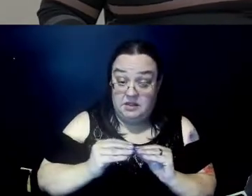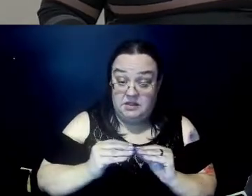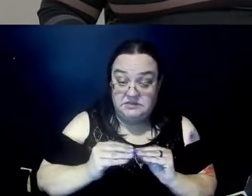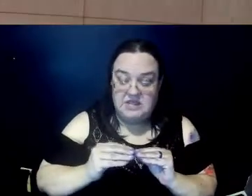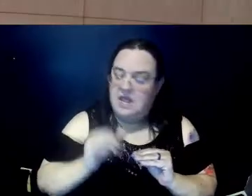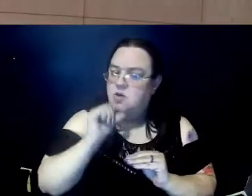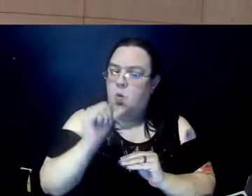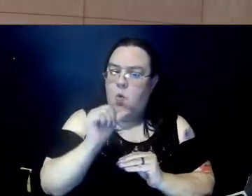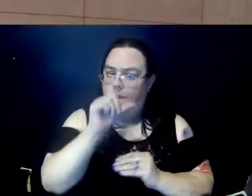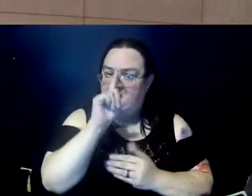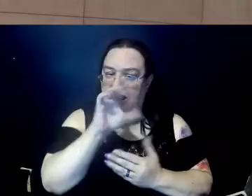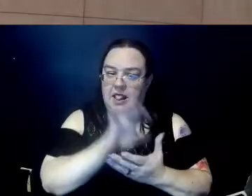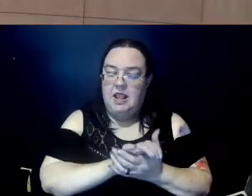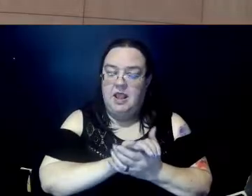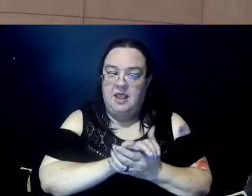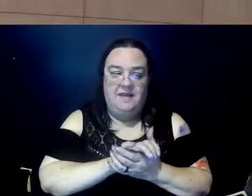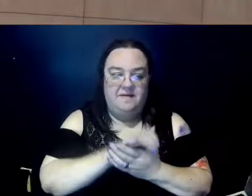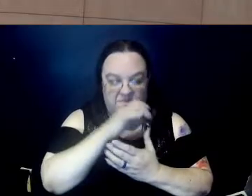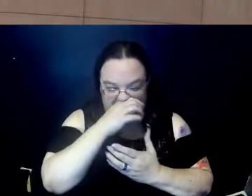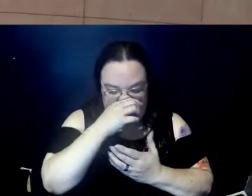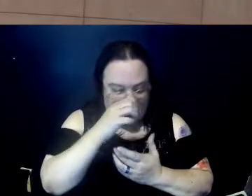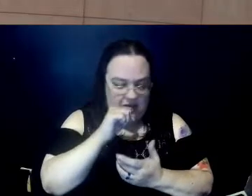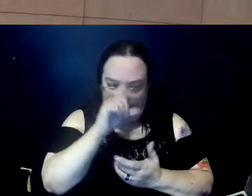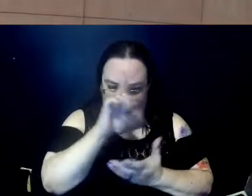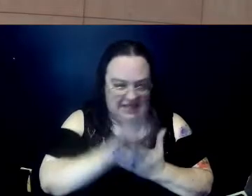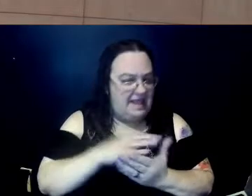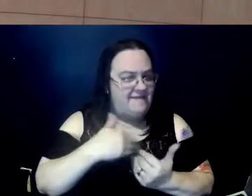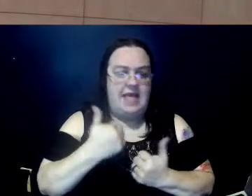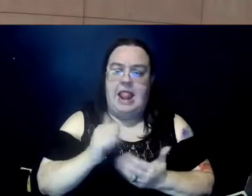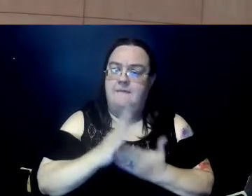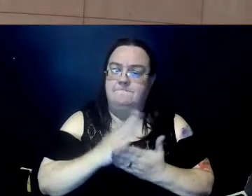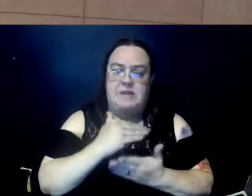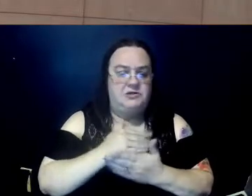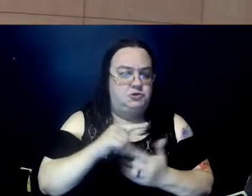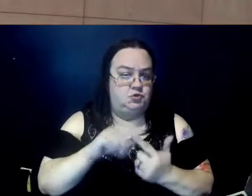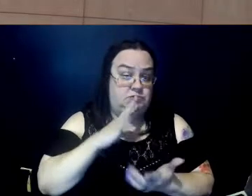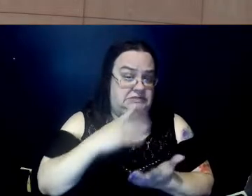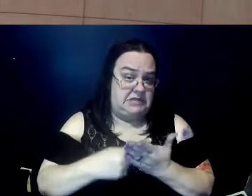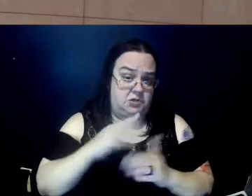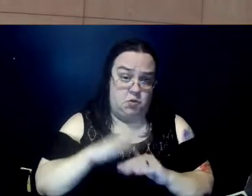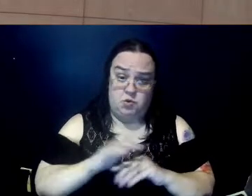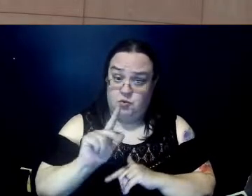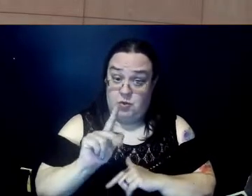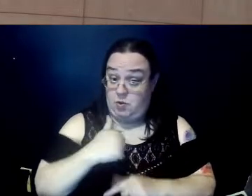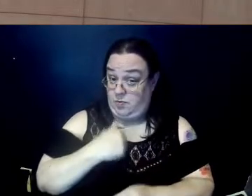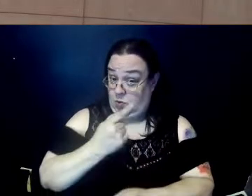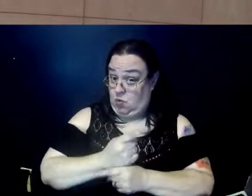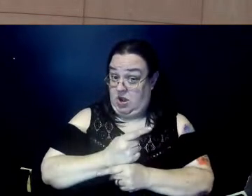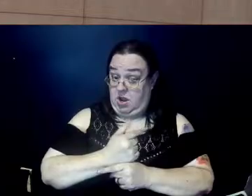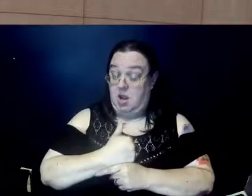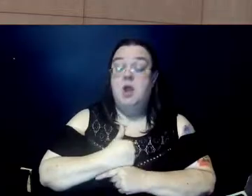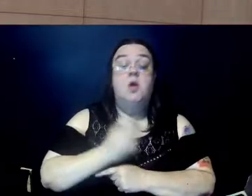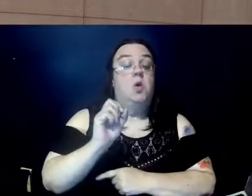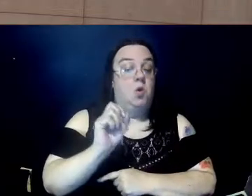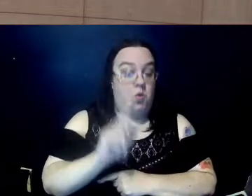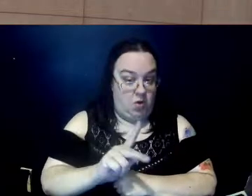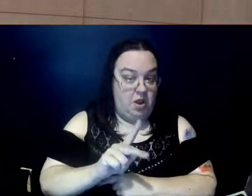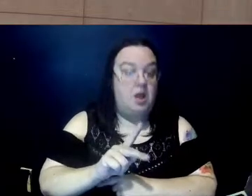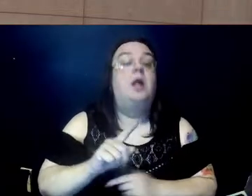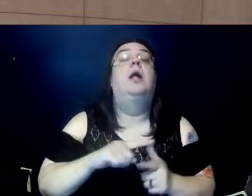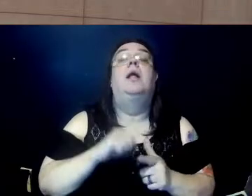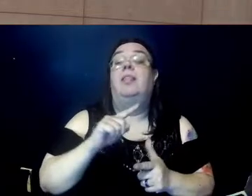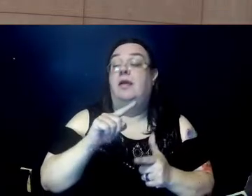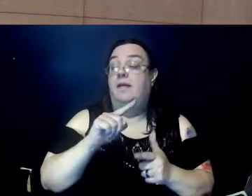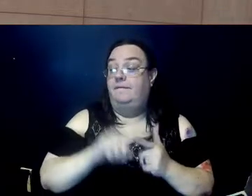I don't believe we have any budget to discuss on the 23rd. Is that right? Correct. Okay. And